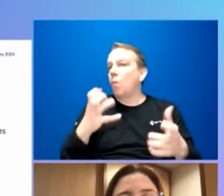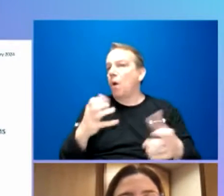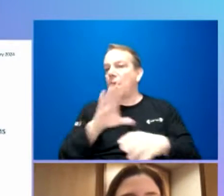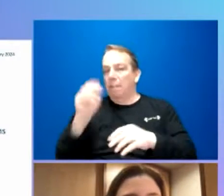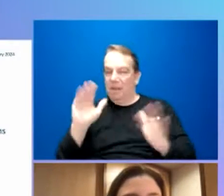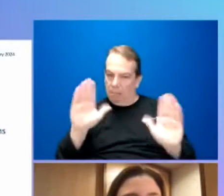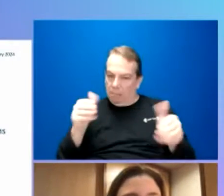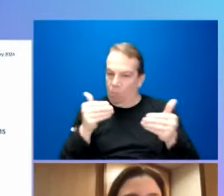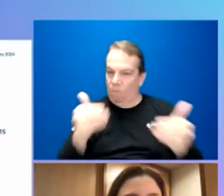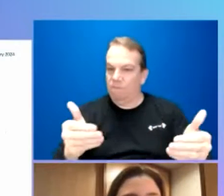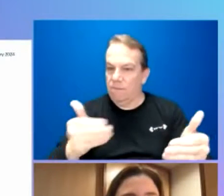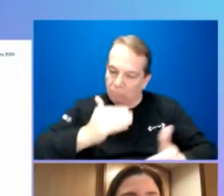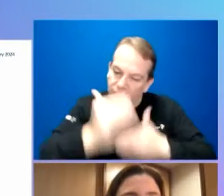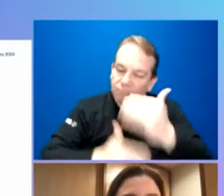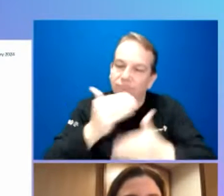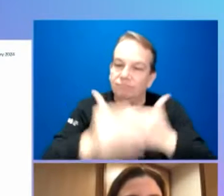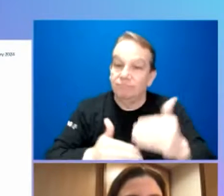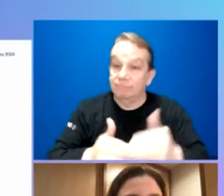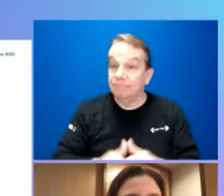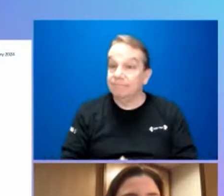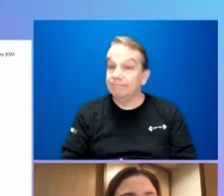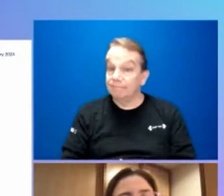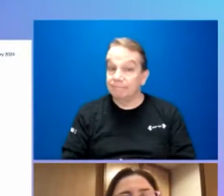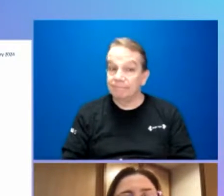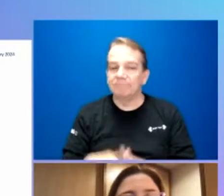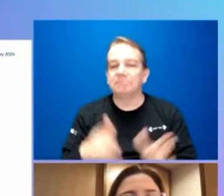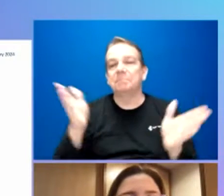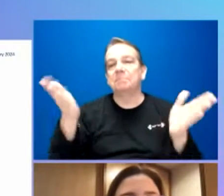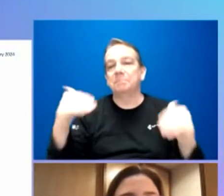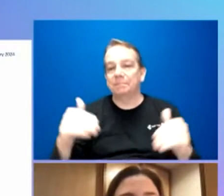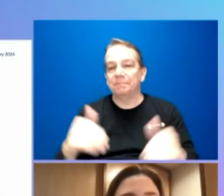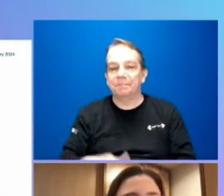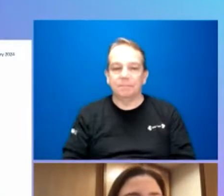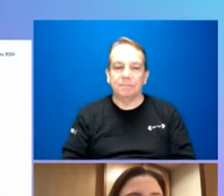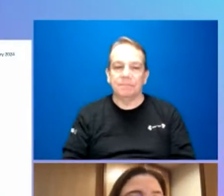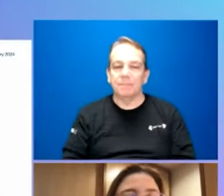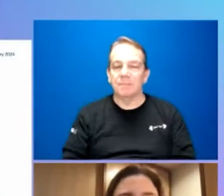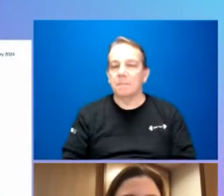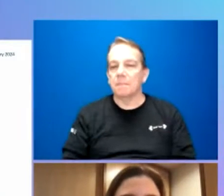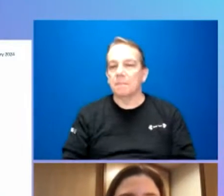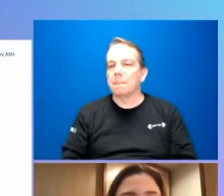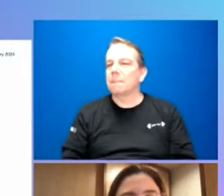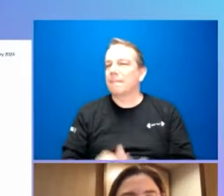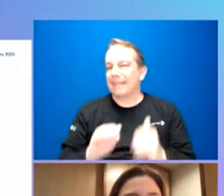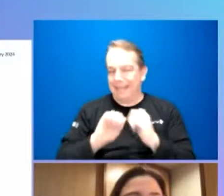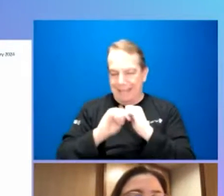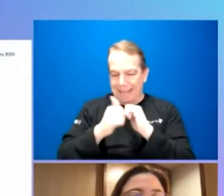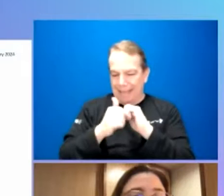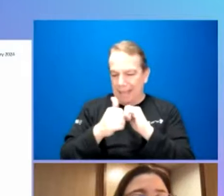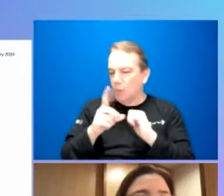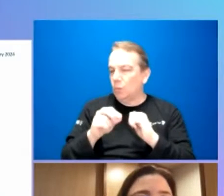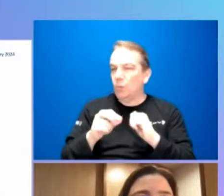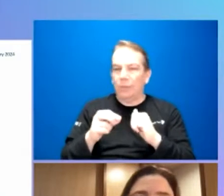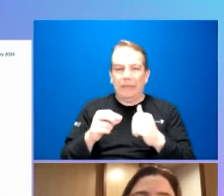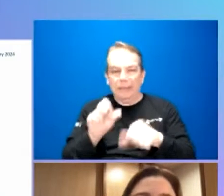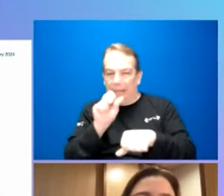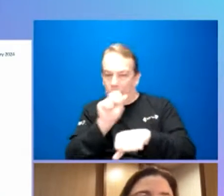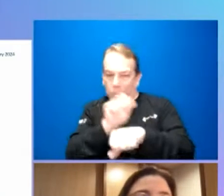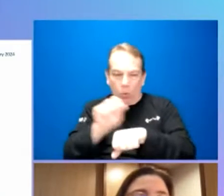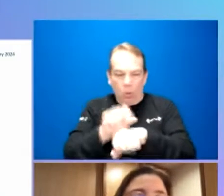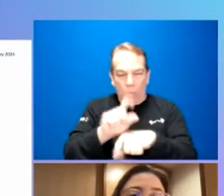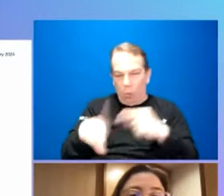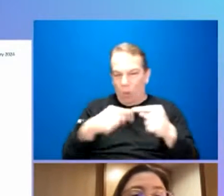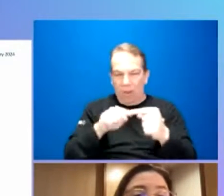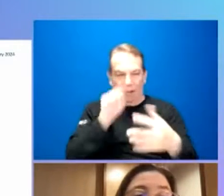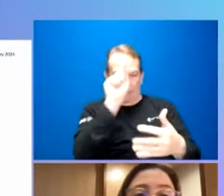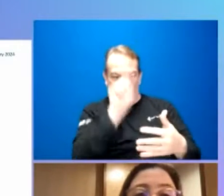with them. All right, next one. So how do we work in this context? So with all of these challenges and